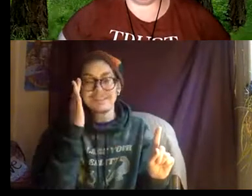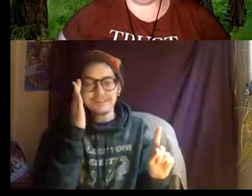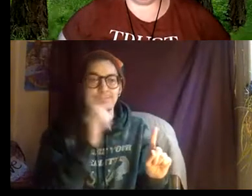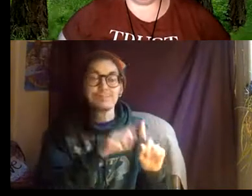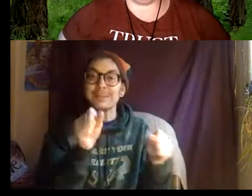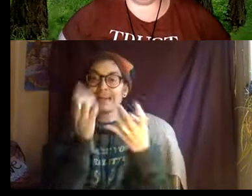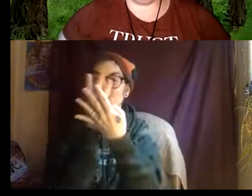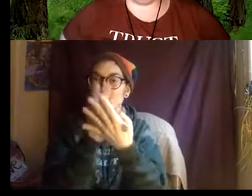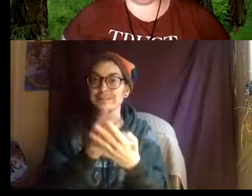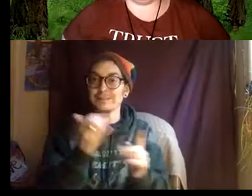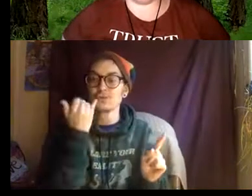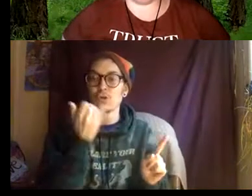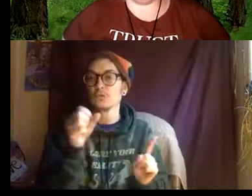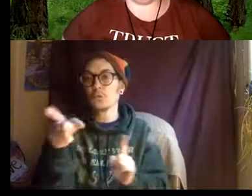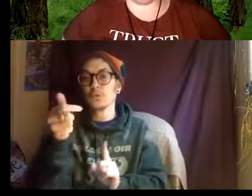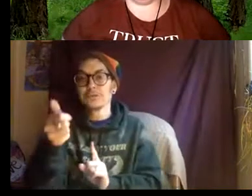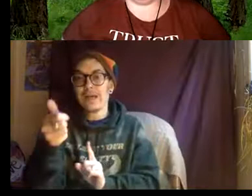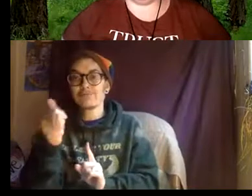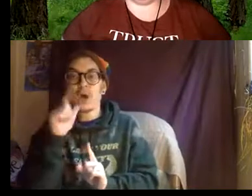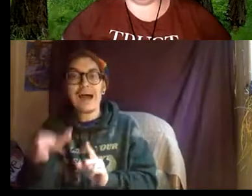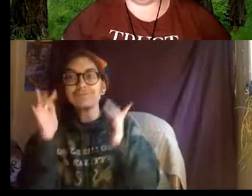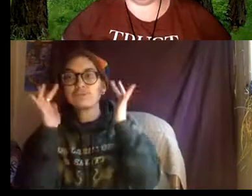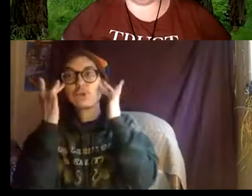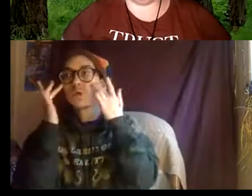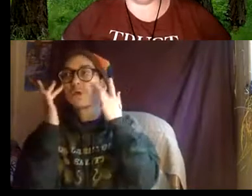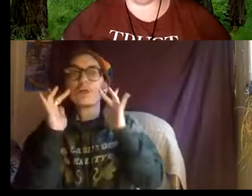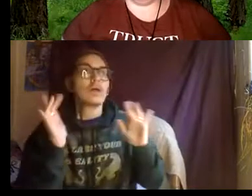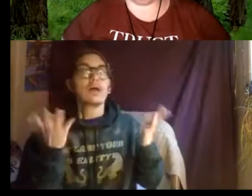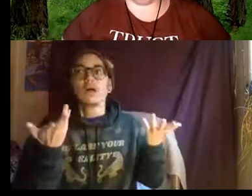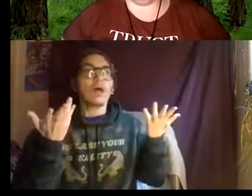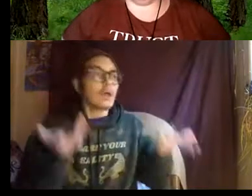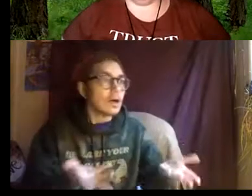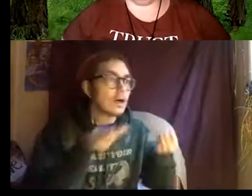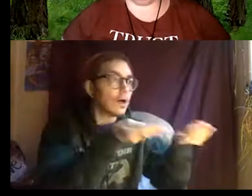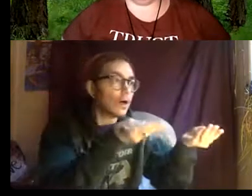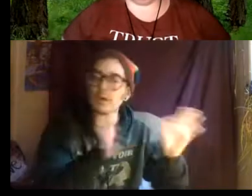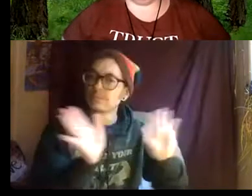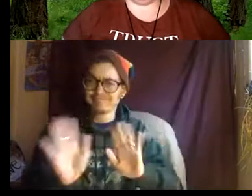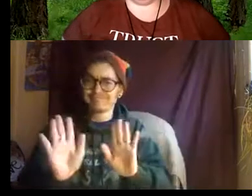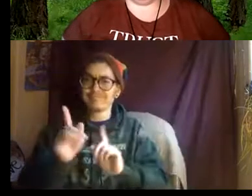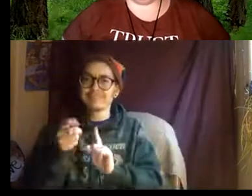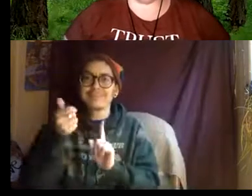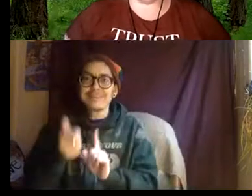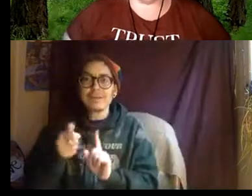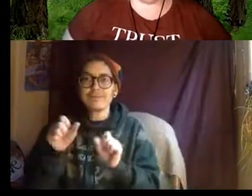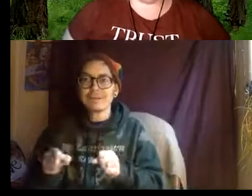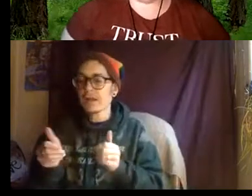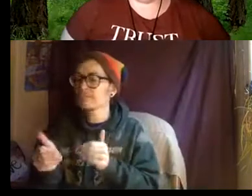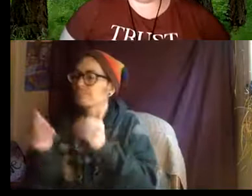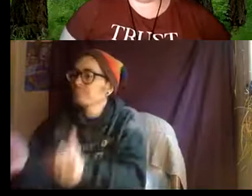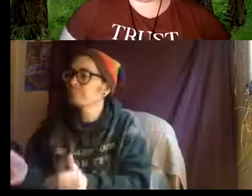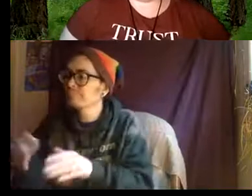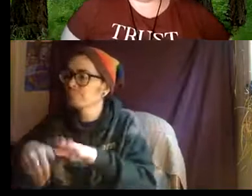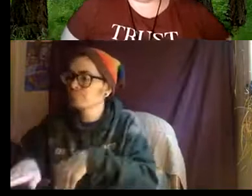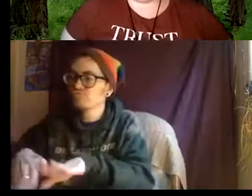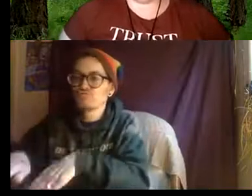not. I think it's good to have somebody identified. And then that gives you some more space that you don't have to attend to